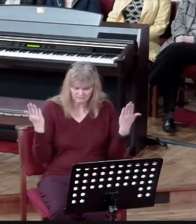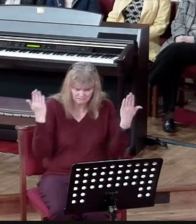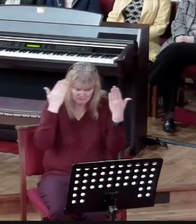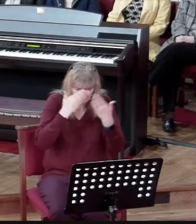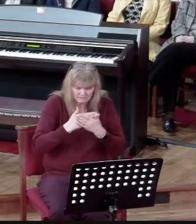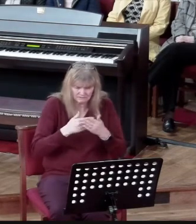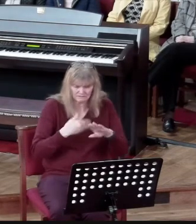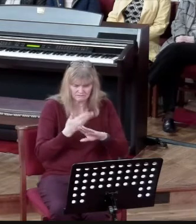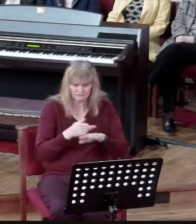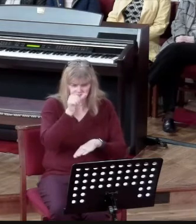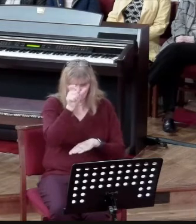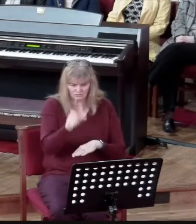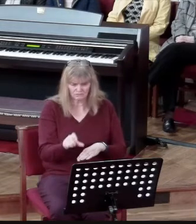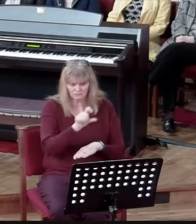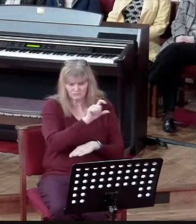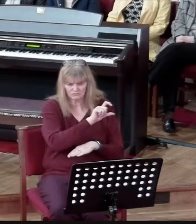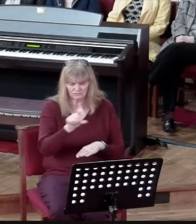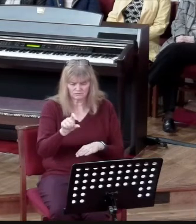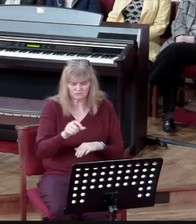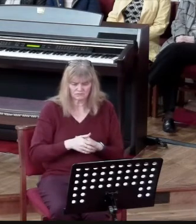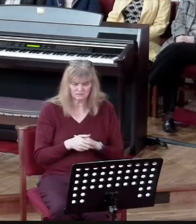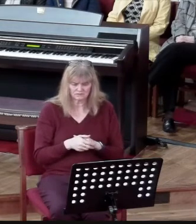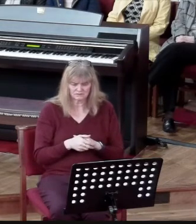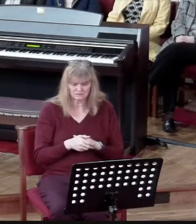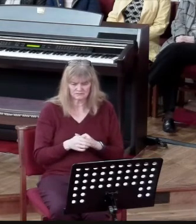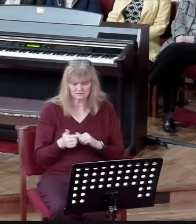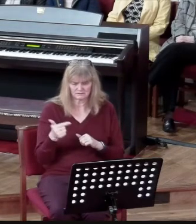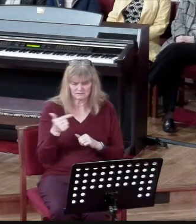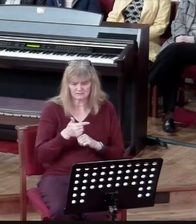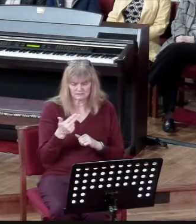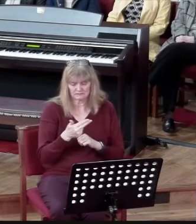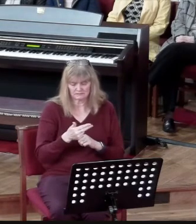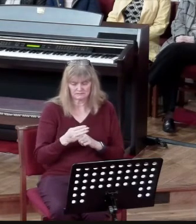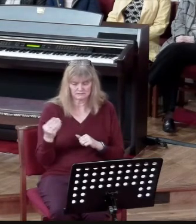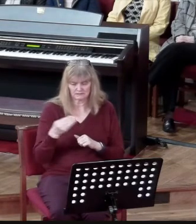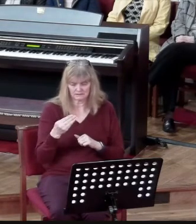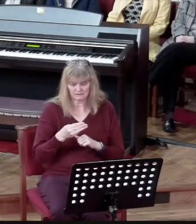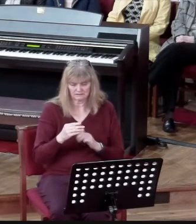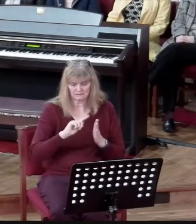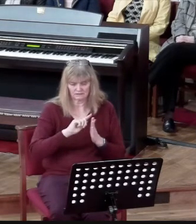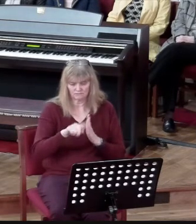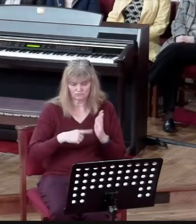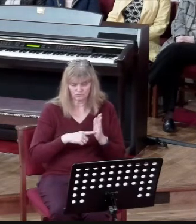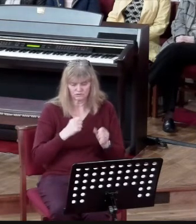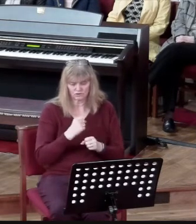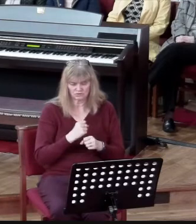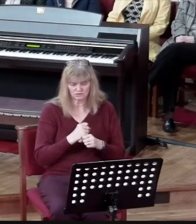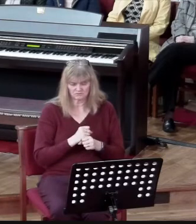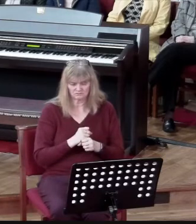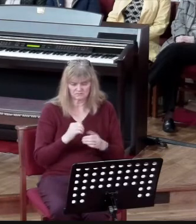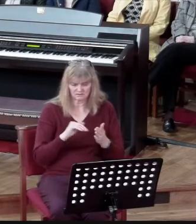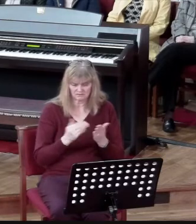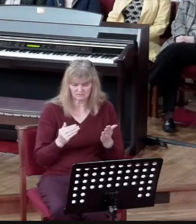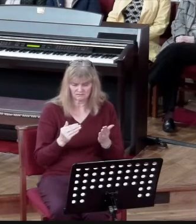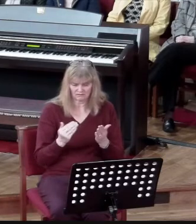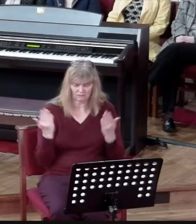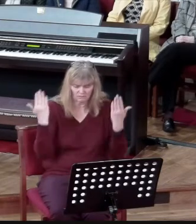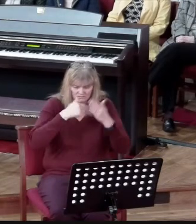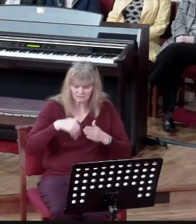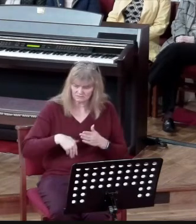the cross looming across those chapters 18 and 19 of John's gospel. But now the darkness is